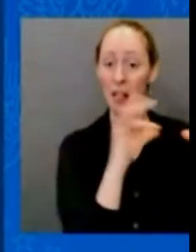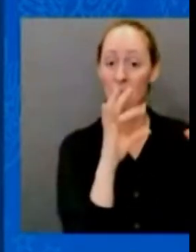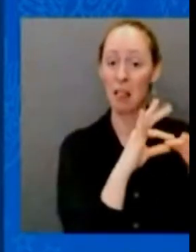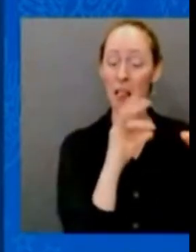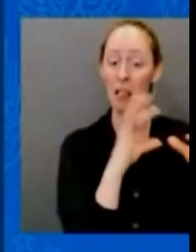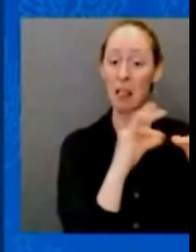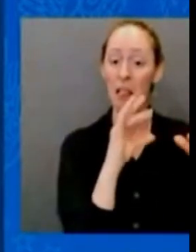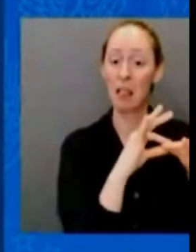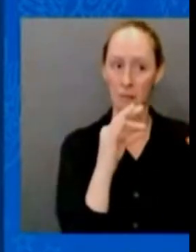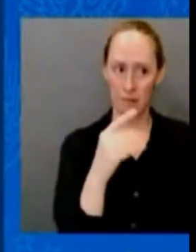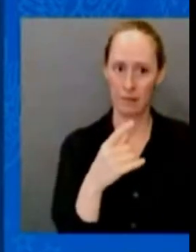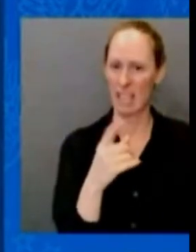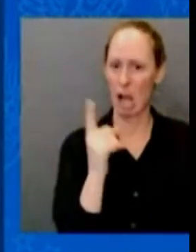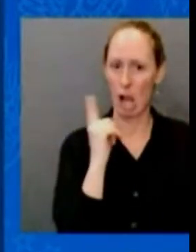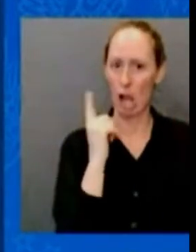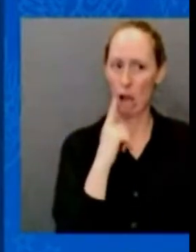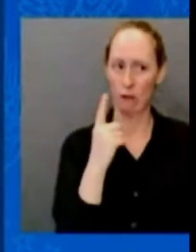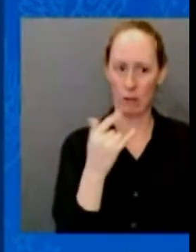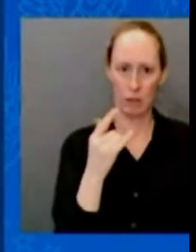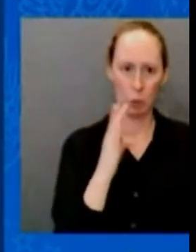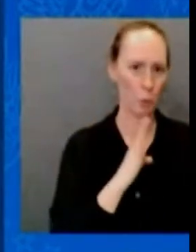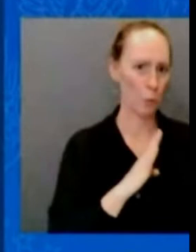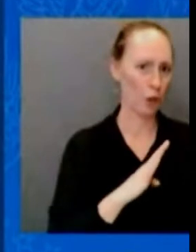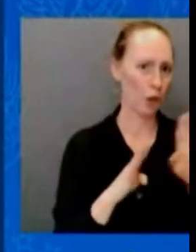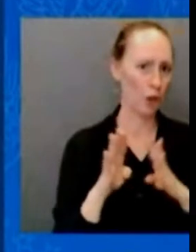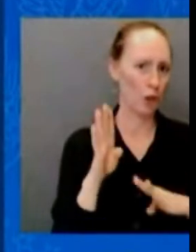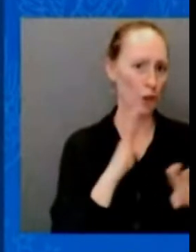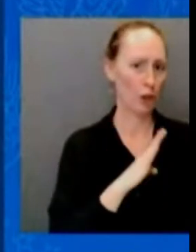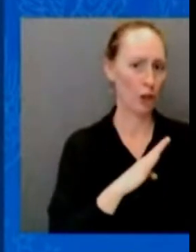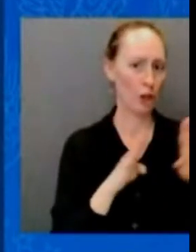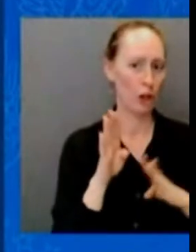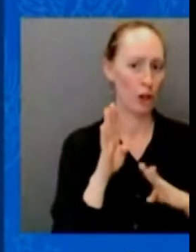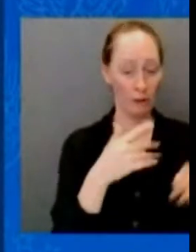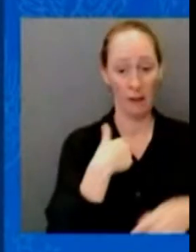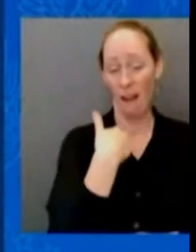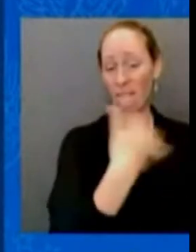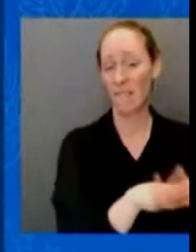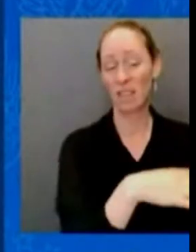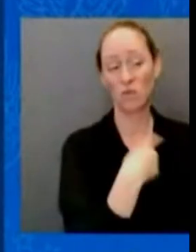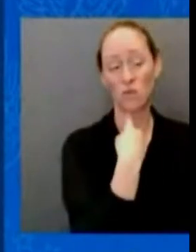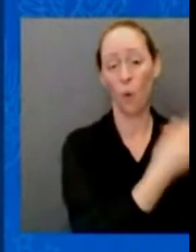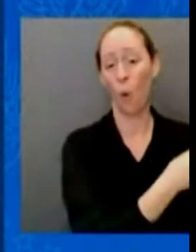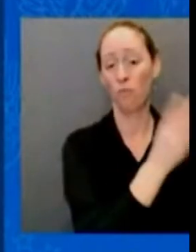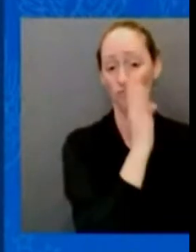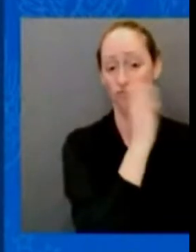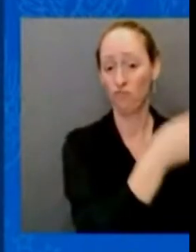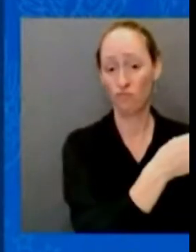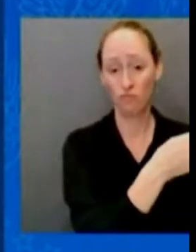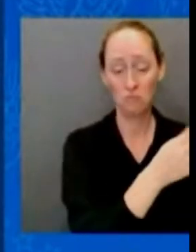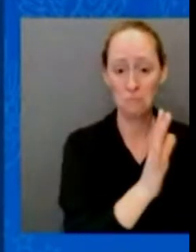about competition. And we're back in the game. We're competing again in a big way.